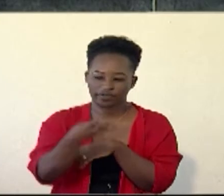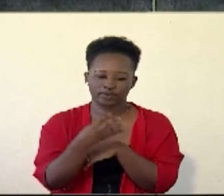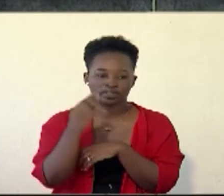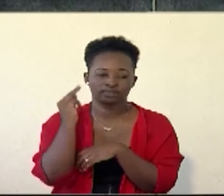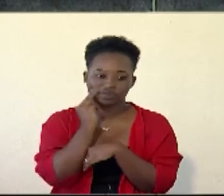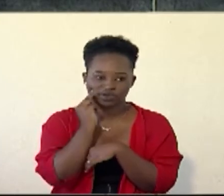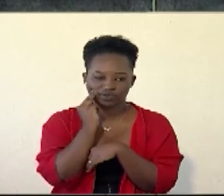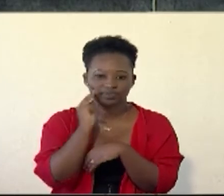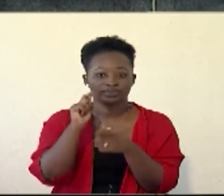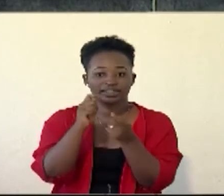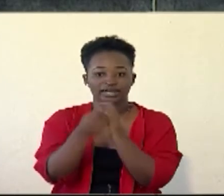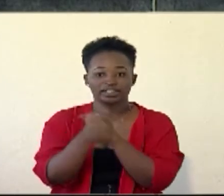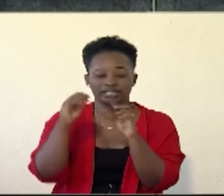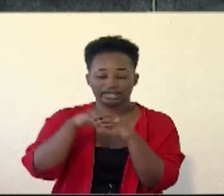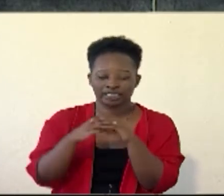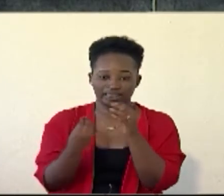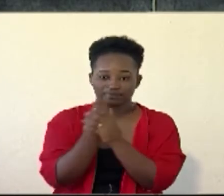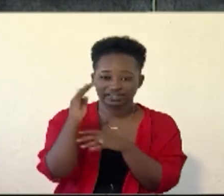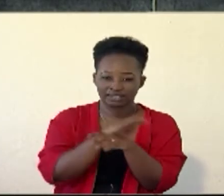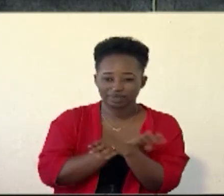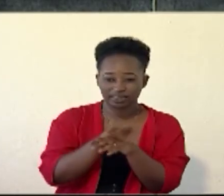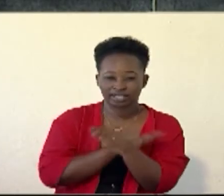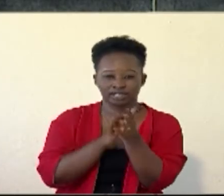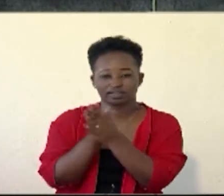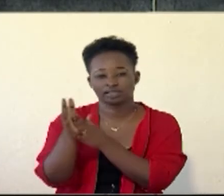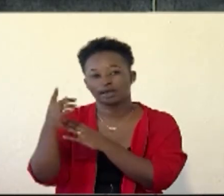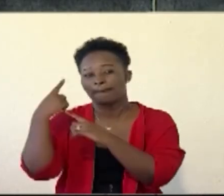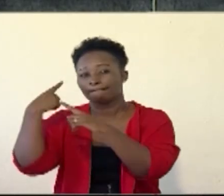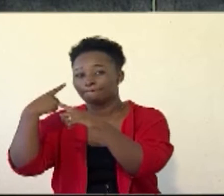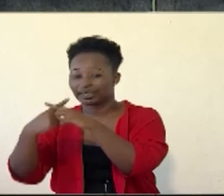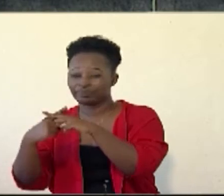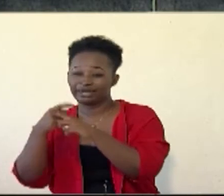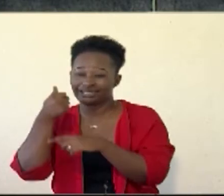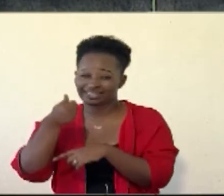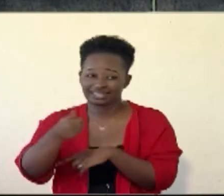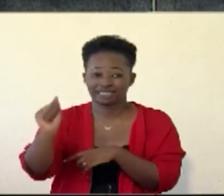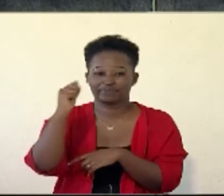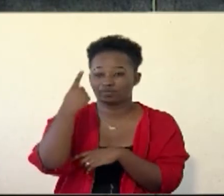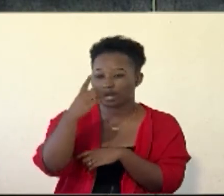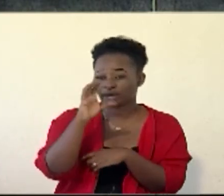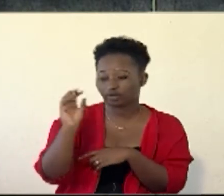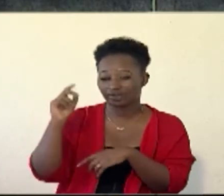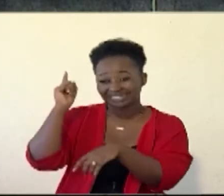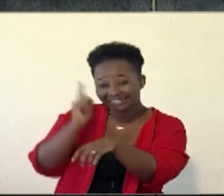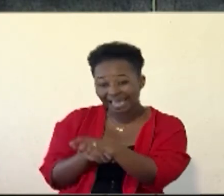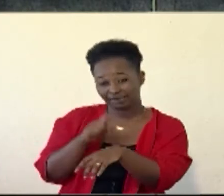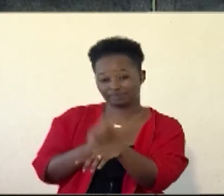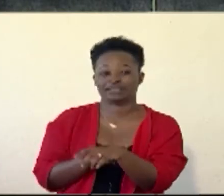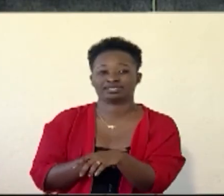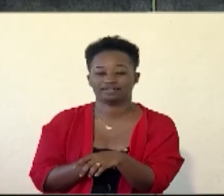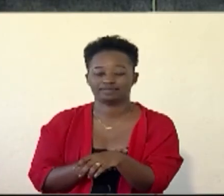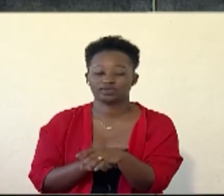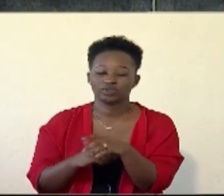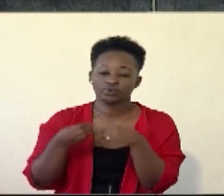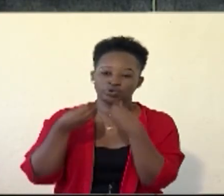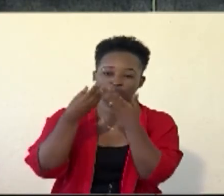The change in investment expenditure multiplied itself 100 times to give